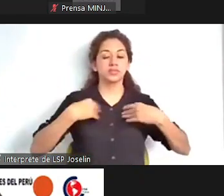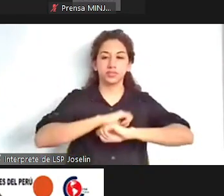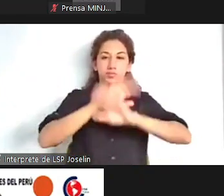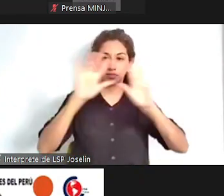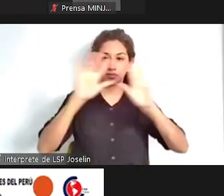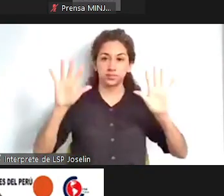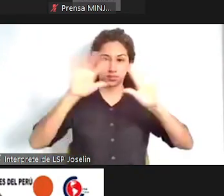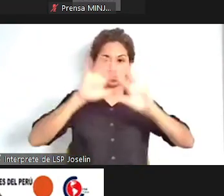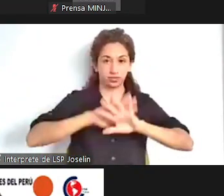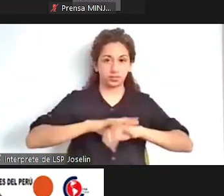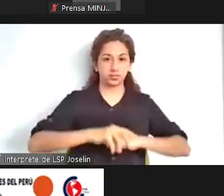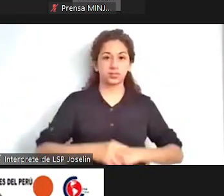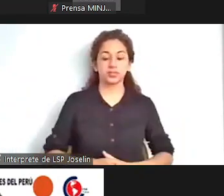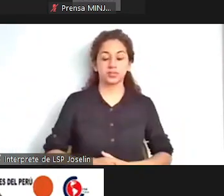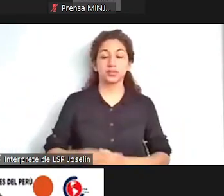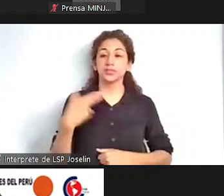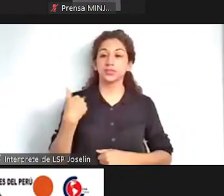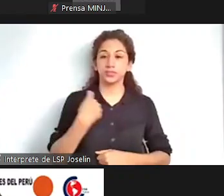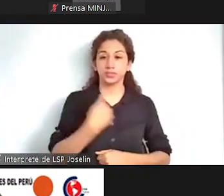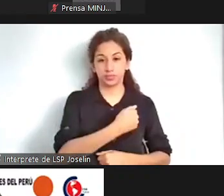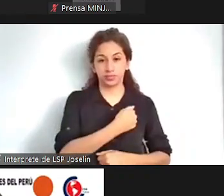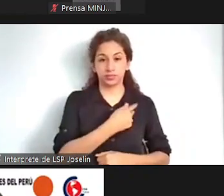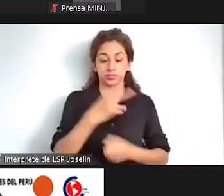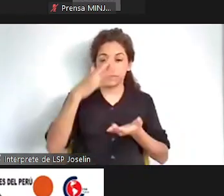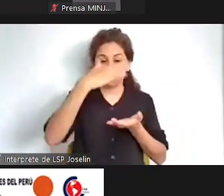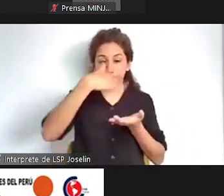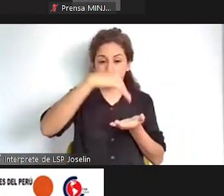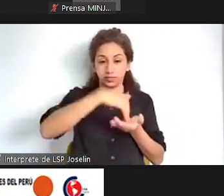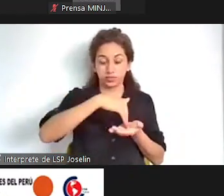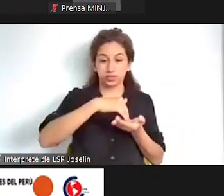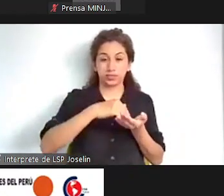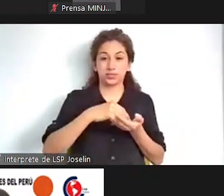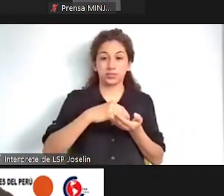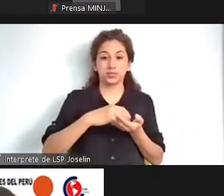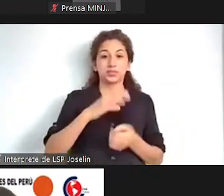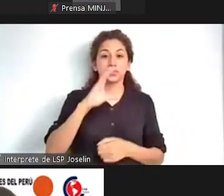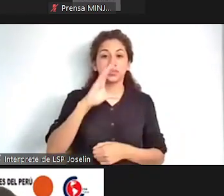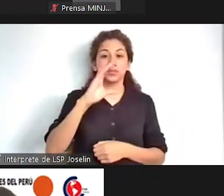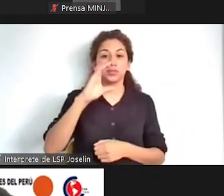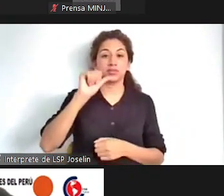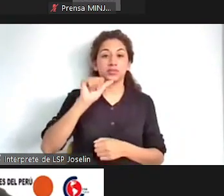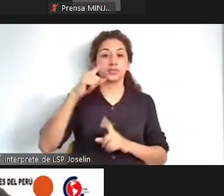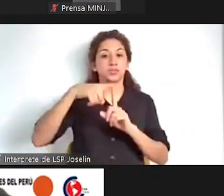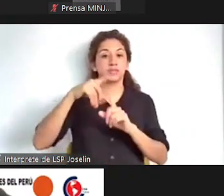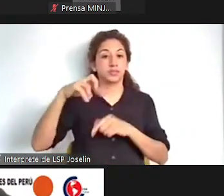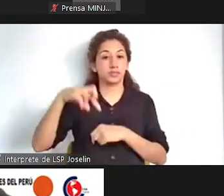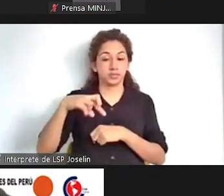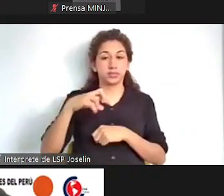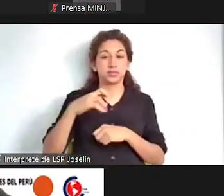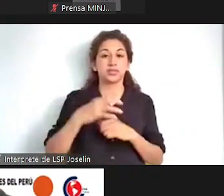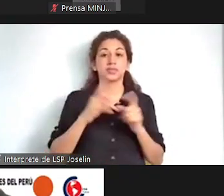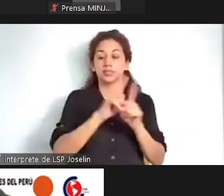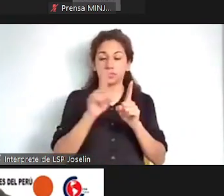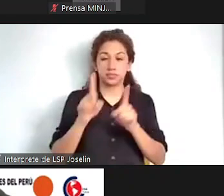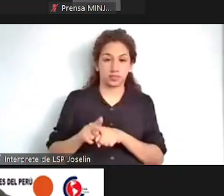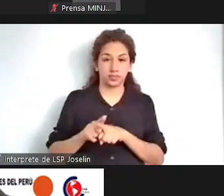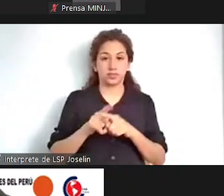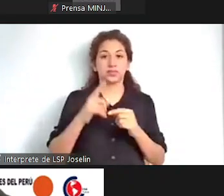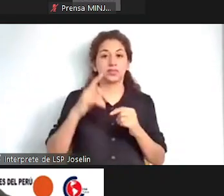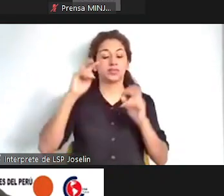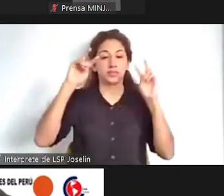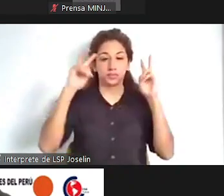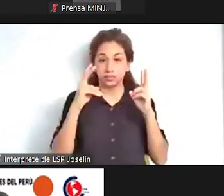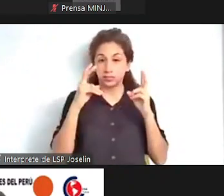comprehensive human rights focus from trade unions when we